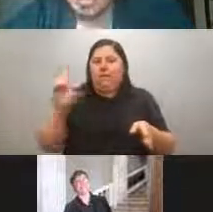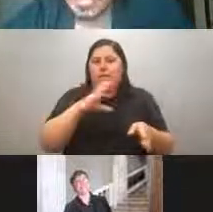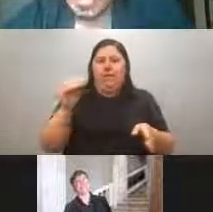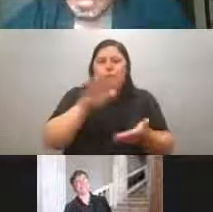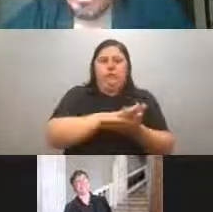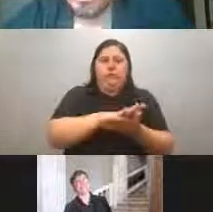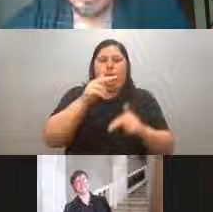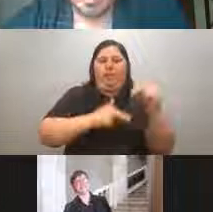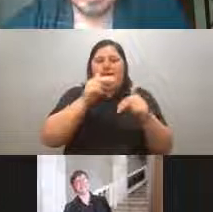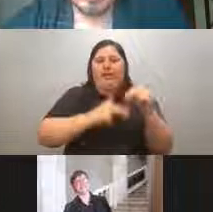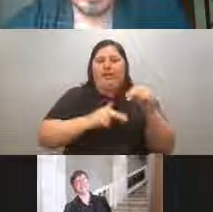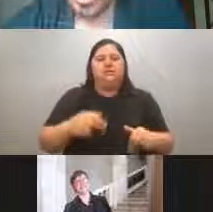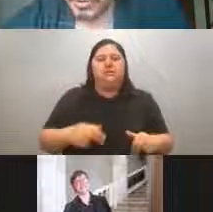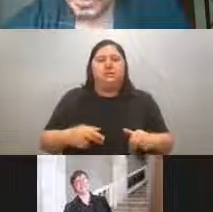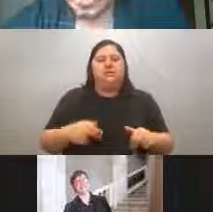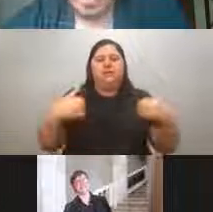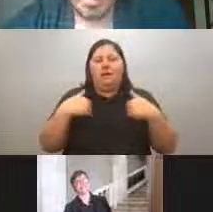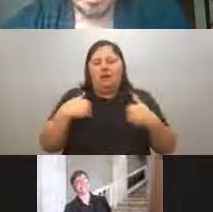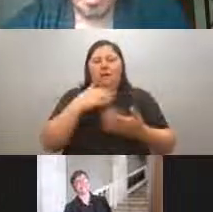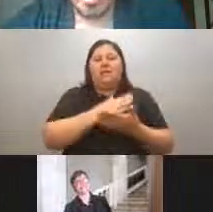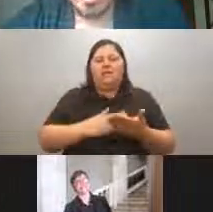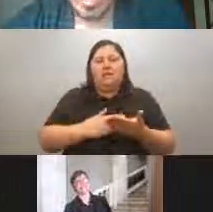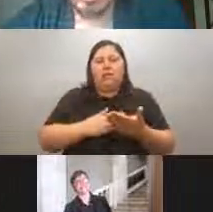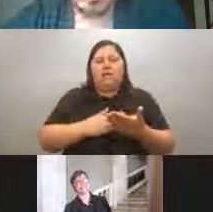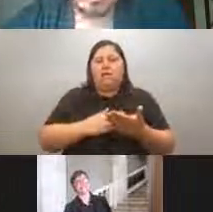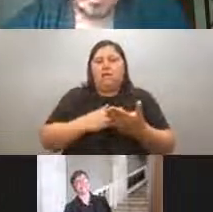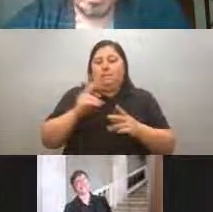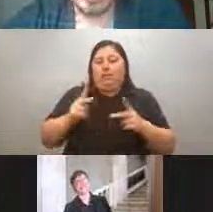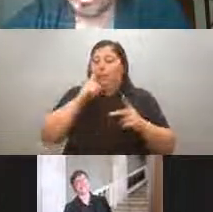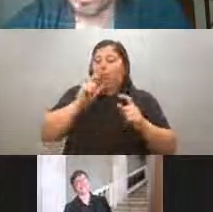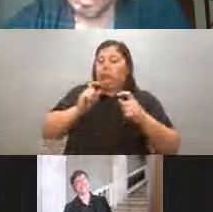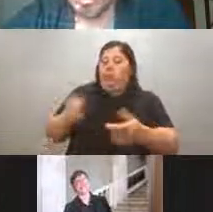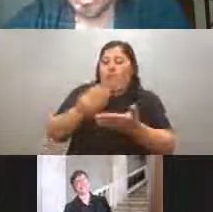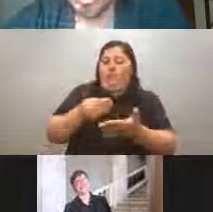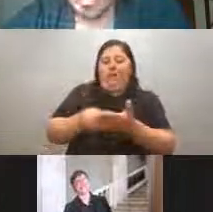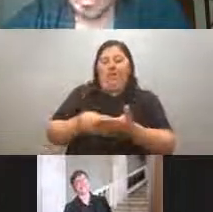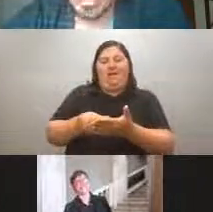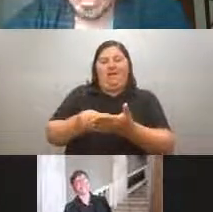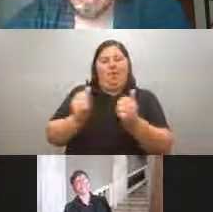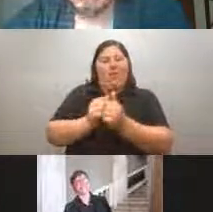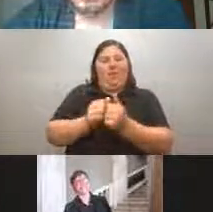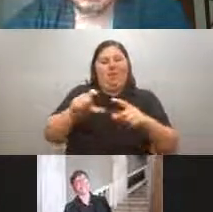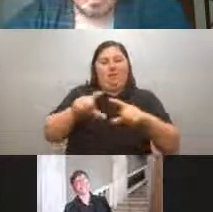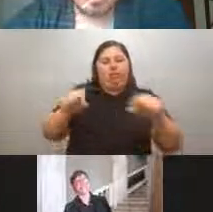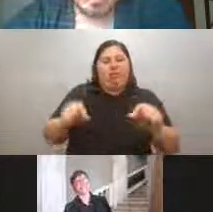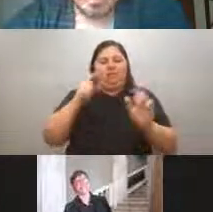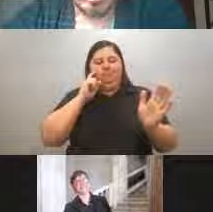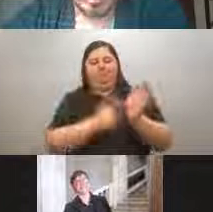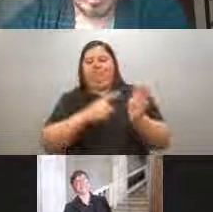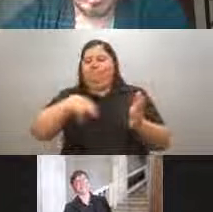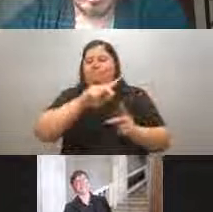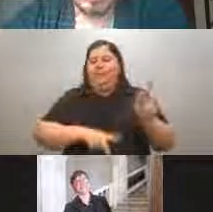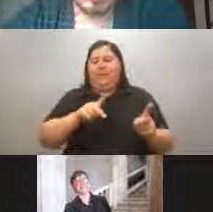buildings. They've got some donor bricks that are also part of that, which is in sort of similar area. They've got a